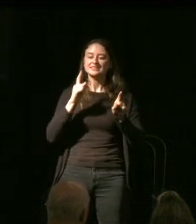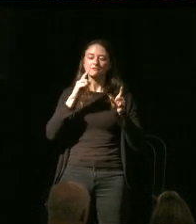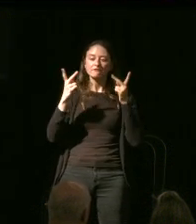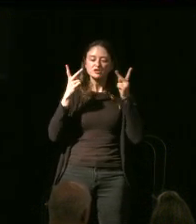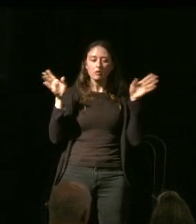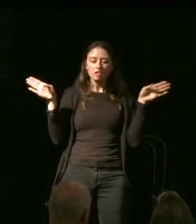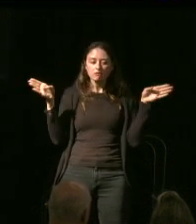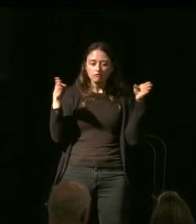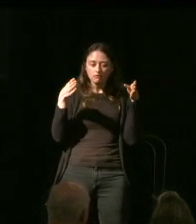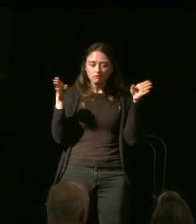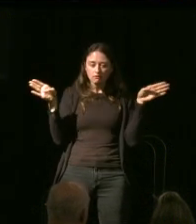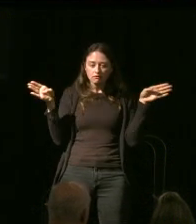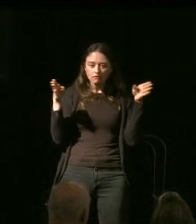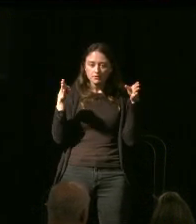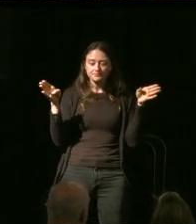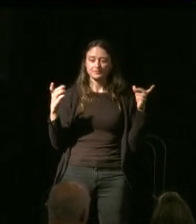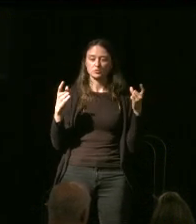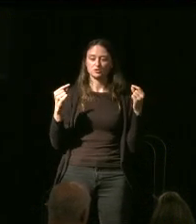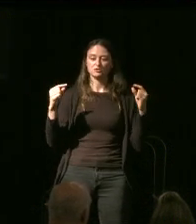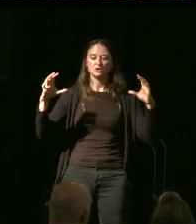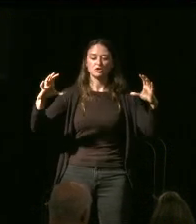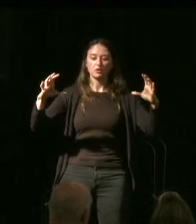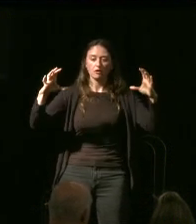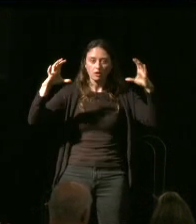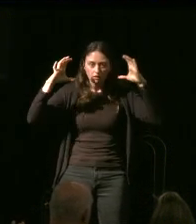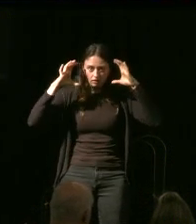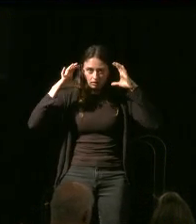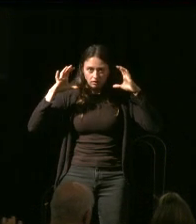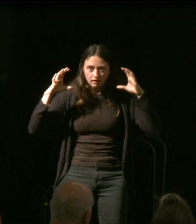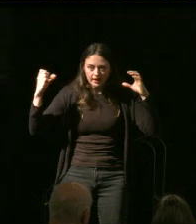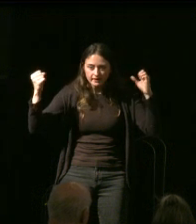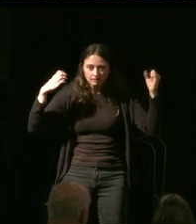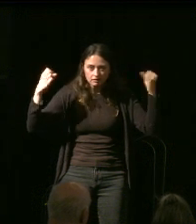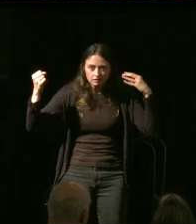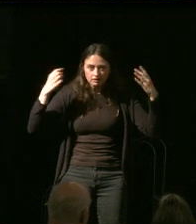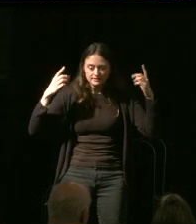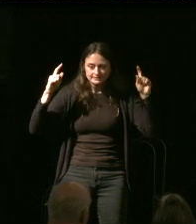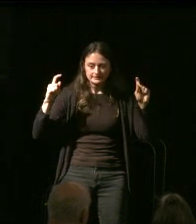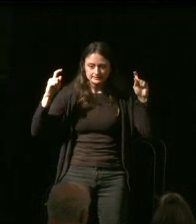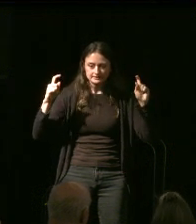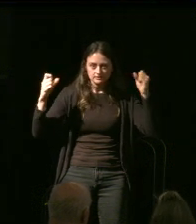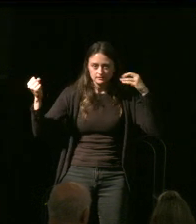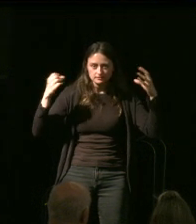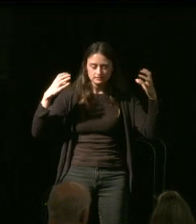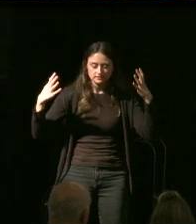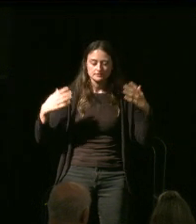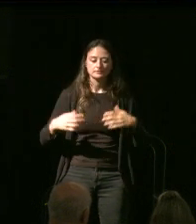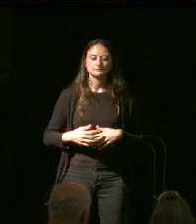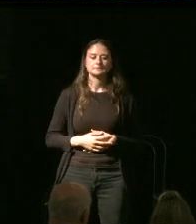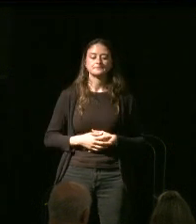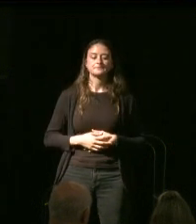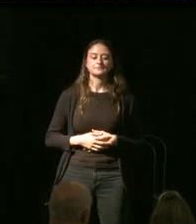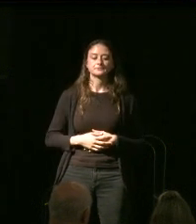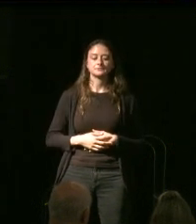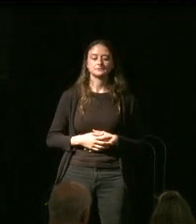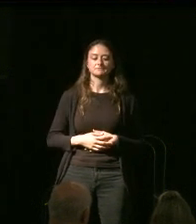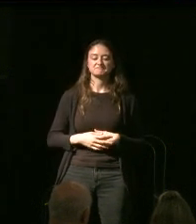then measure your peripheral vision. And we do a reading speed test,